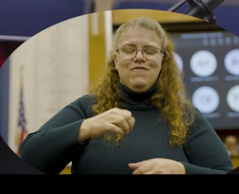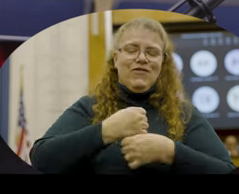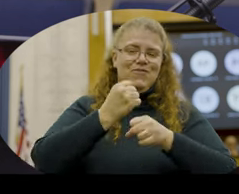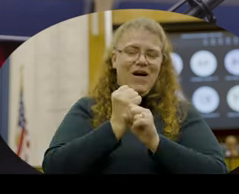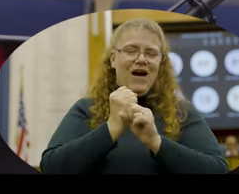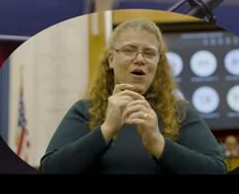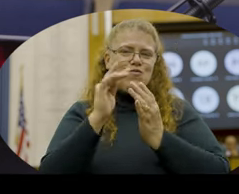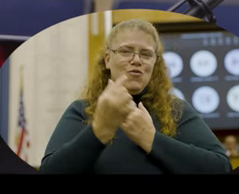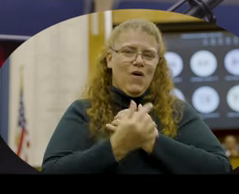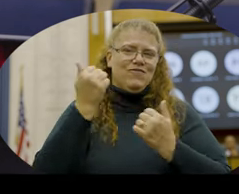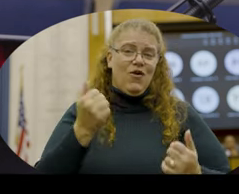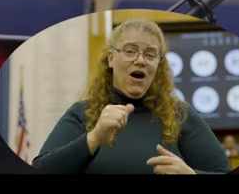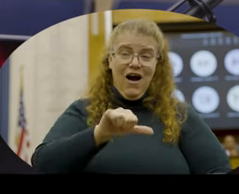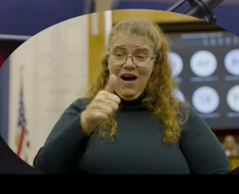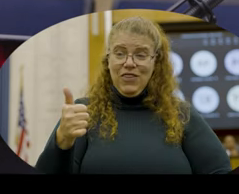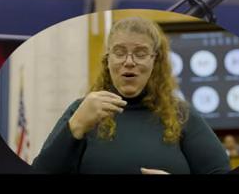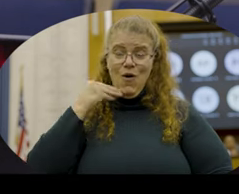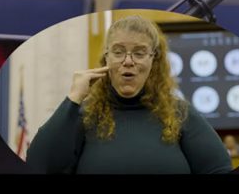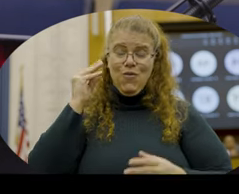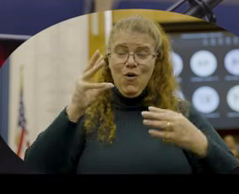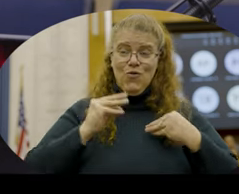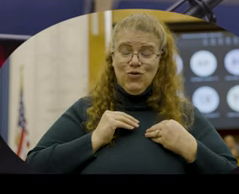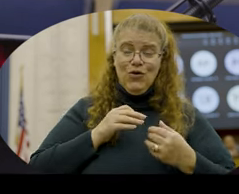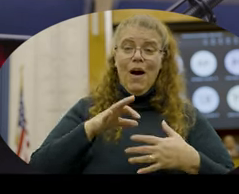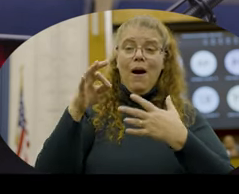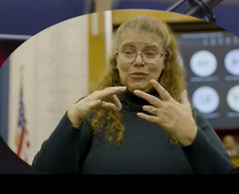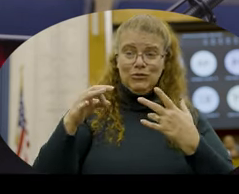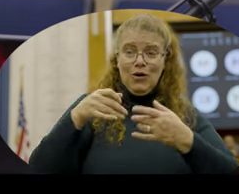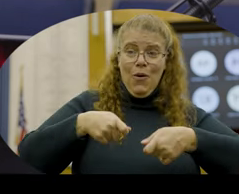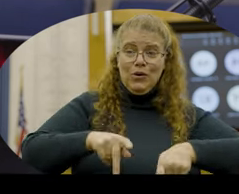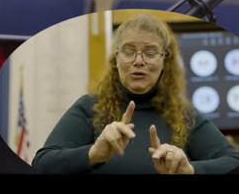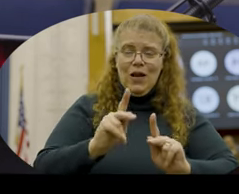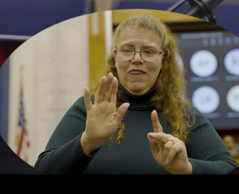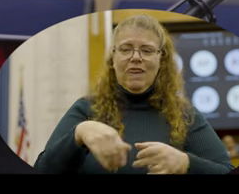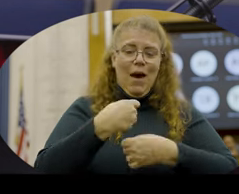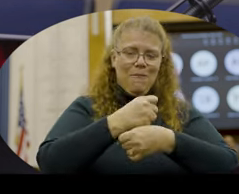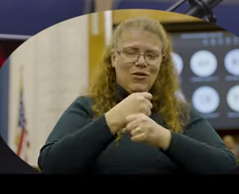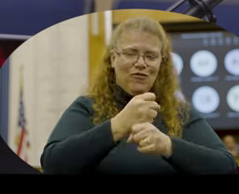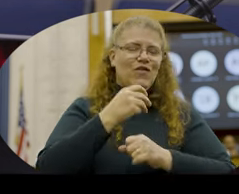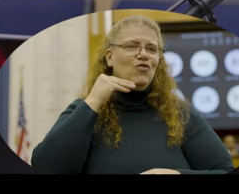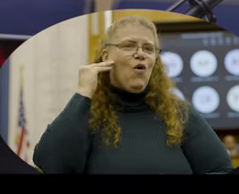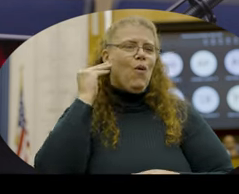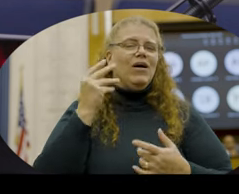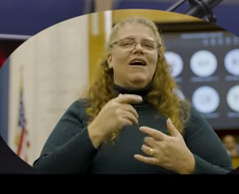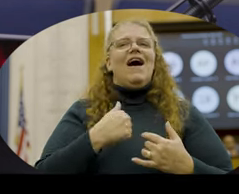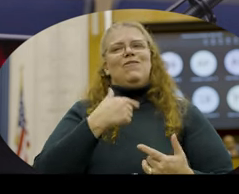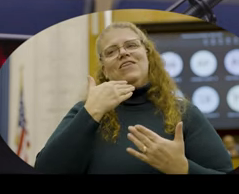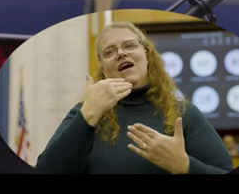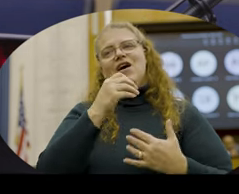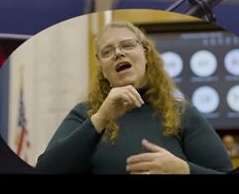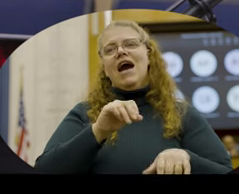a program for alternative home ownership opportunities, such as manufactured homes, and I want to thank